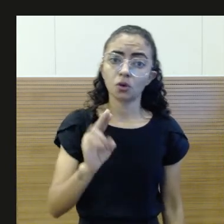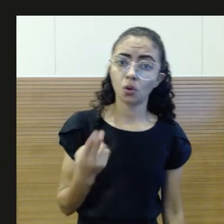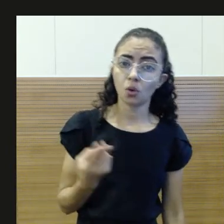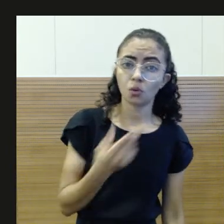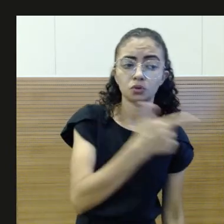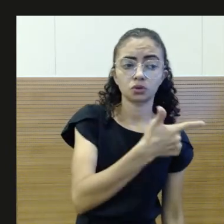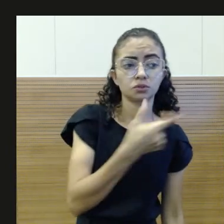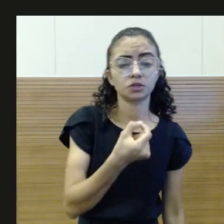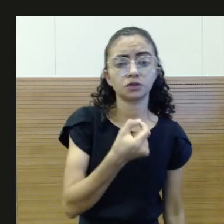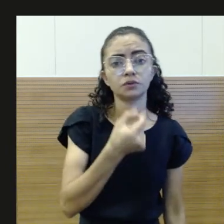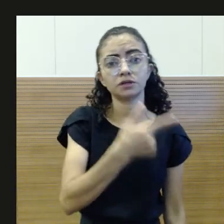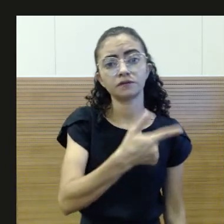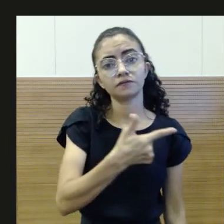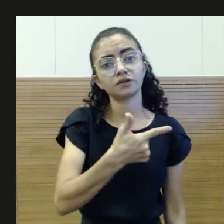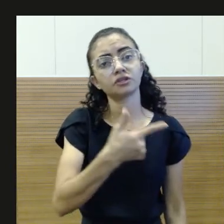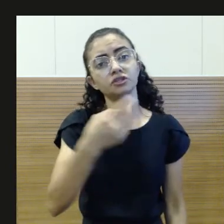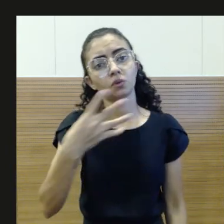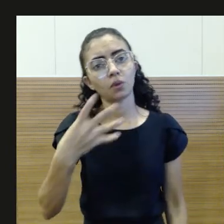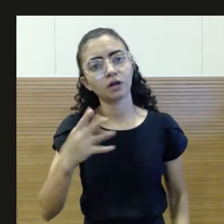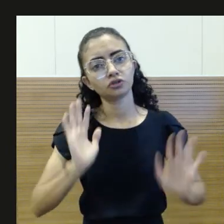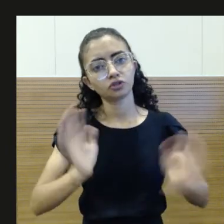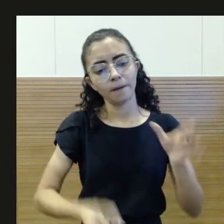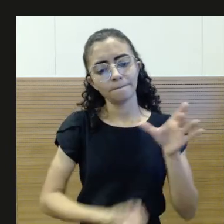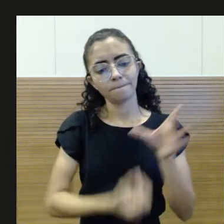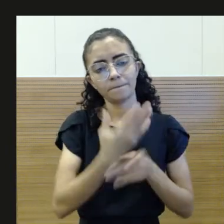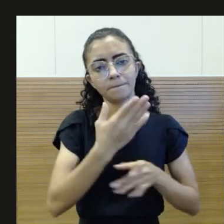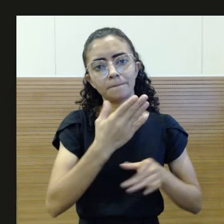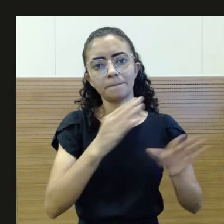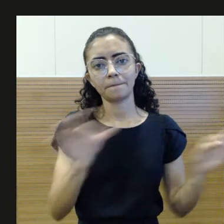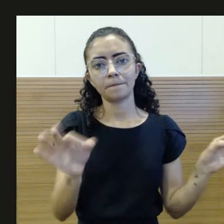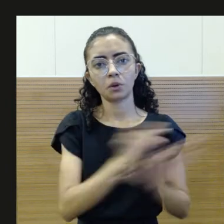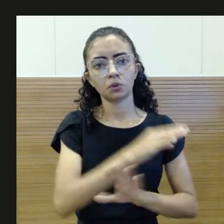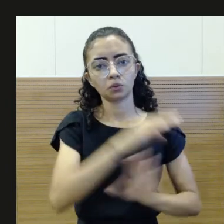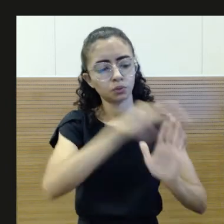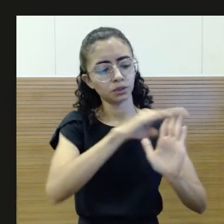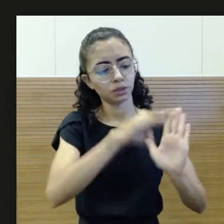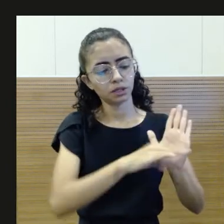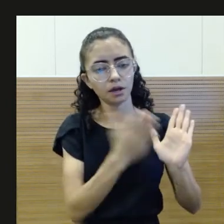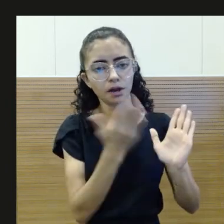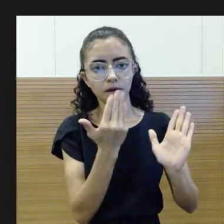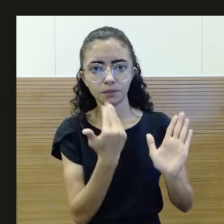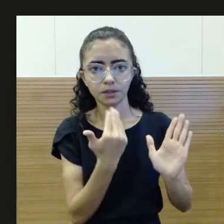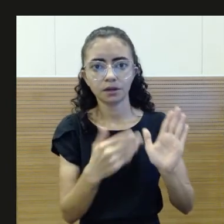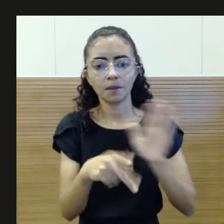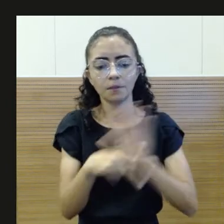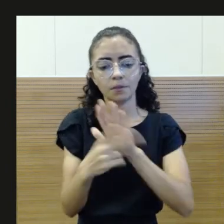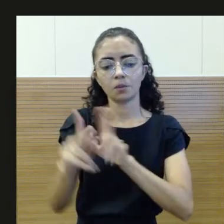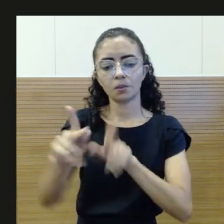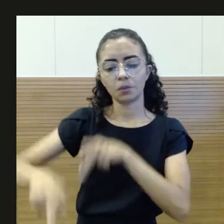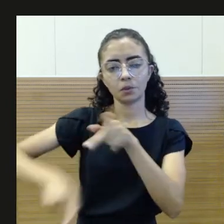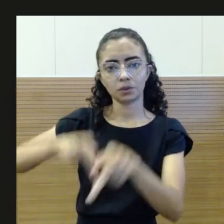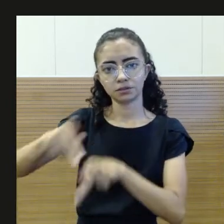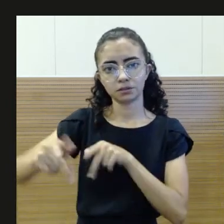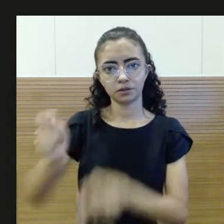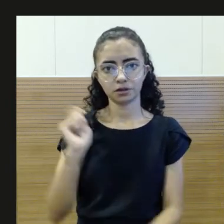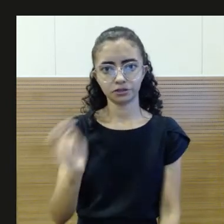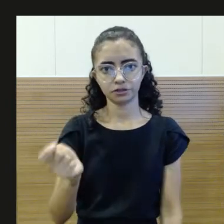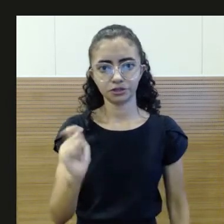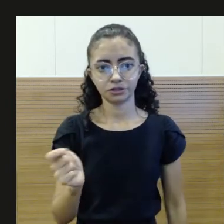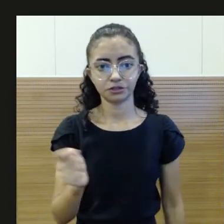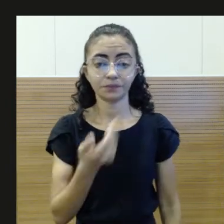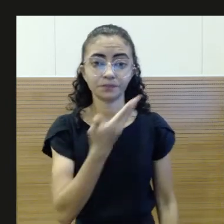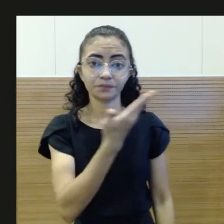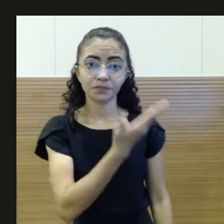the traditional food in Brazil is rice and beans. The Brazilians still do that, although it has decreased the participation of these foods.